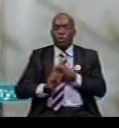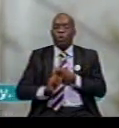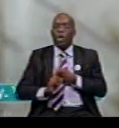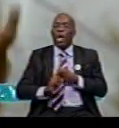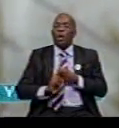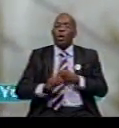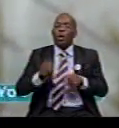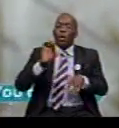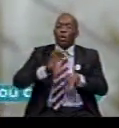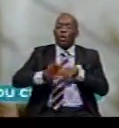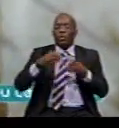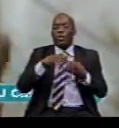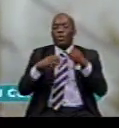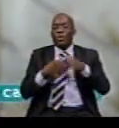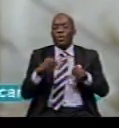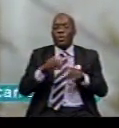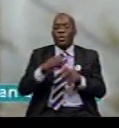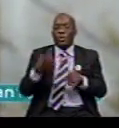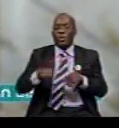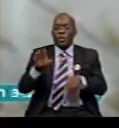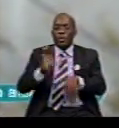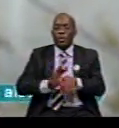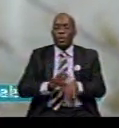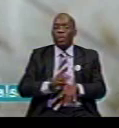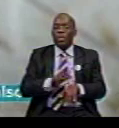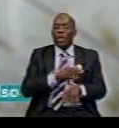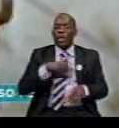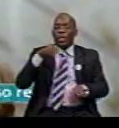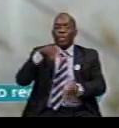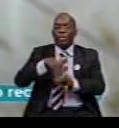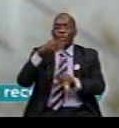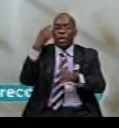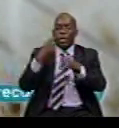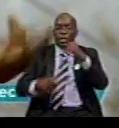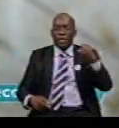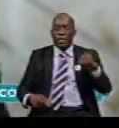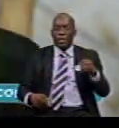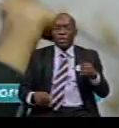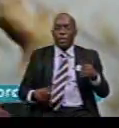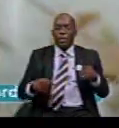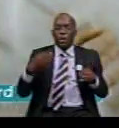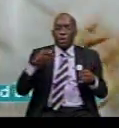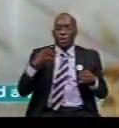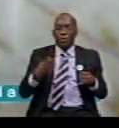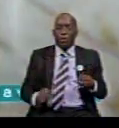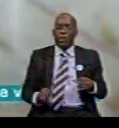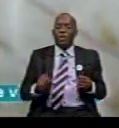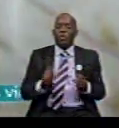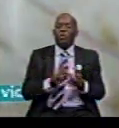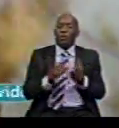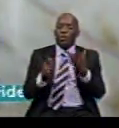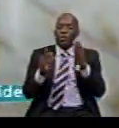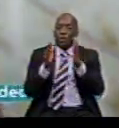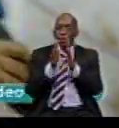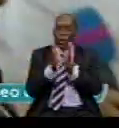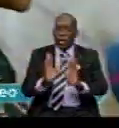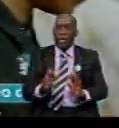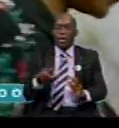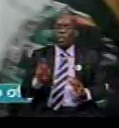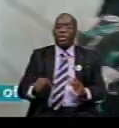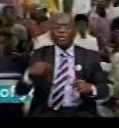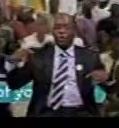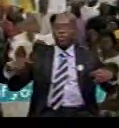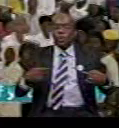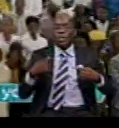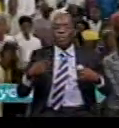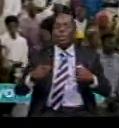at the end of the service, the man of God prayed, and at the end, the pain was gone. And till now, I didn't see it again. I thank God. And the pain